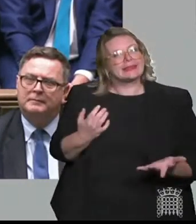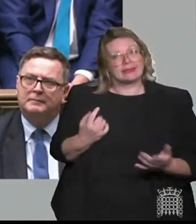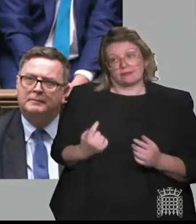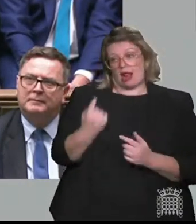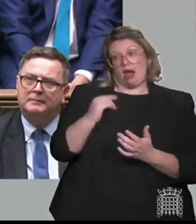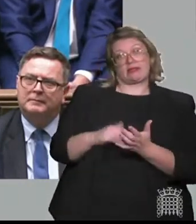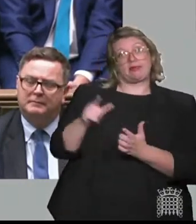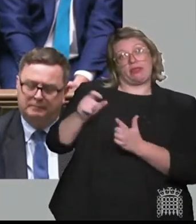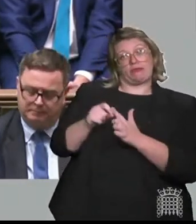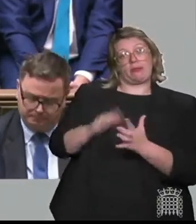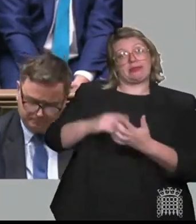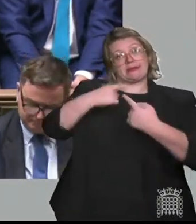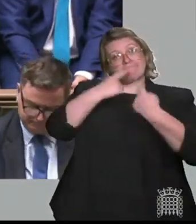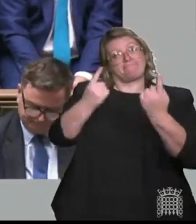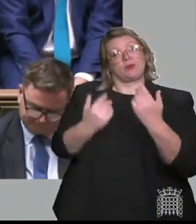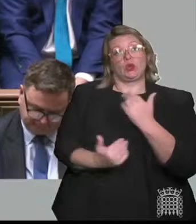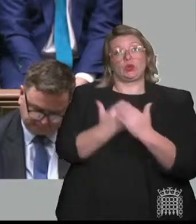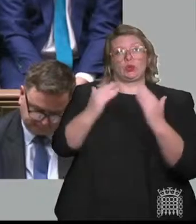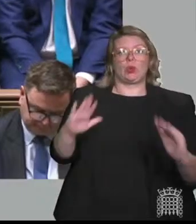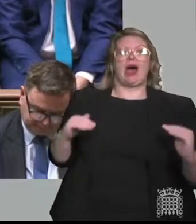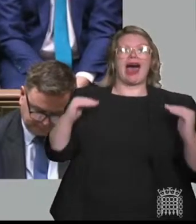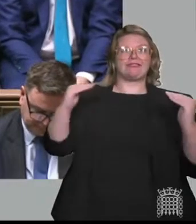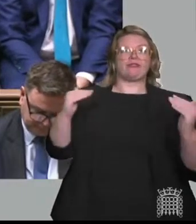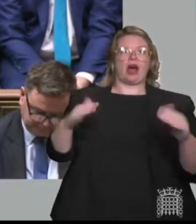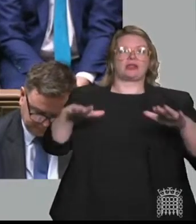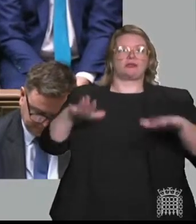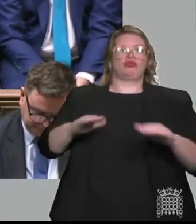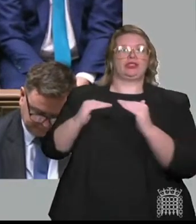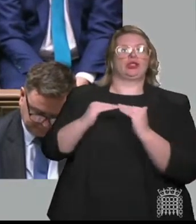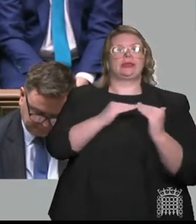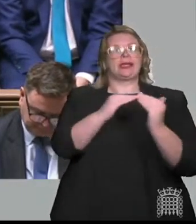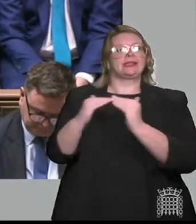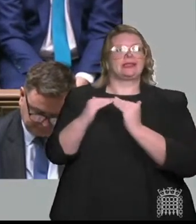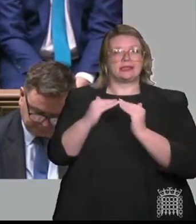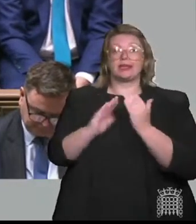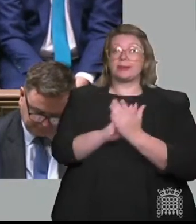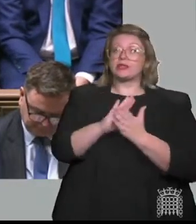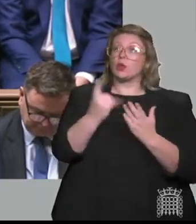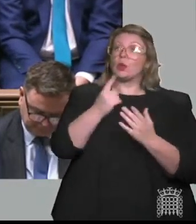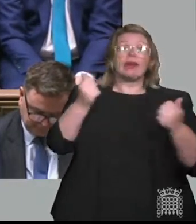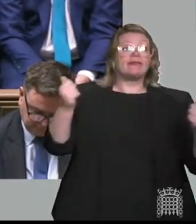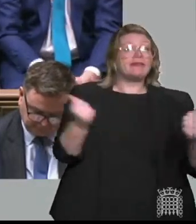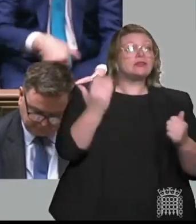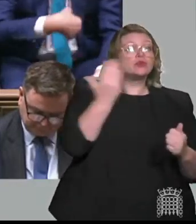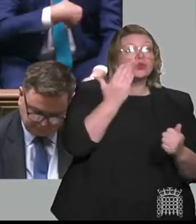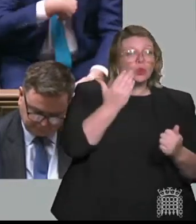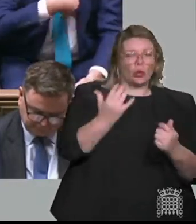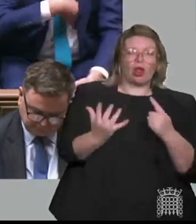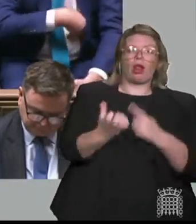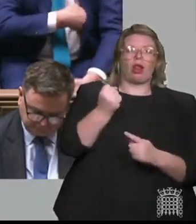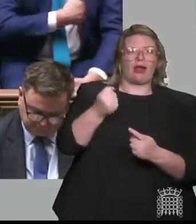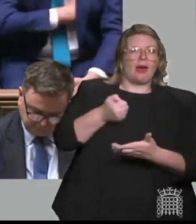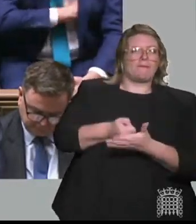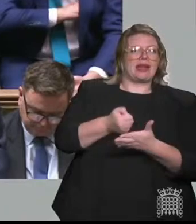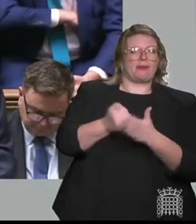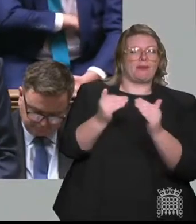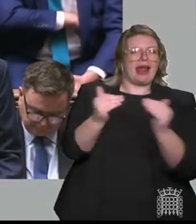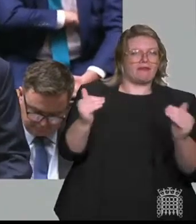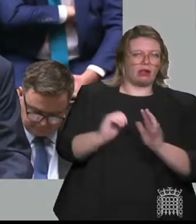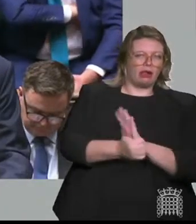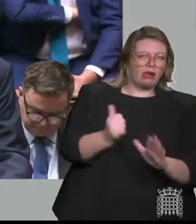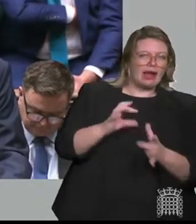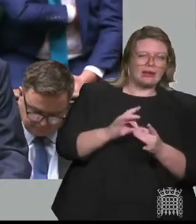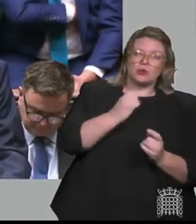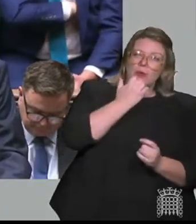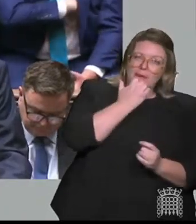new Advanced British Standard to ensure all school leavers reach minimum standards in maths and English. And while the party